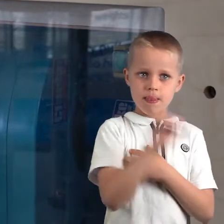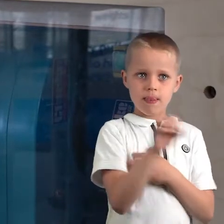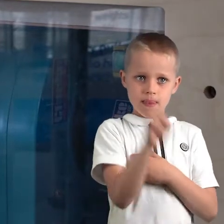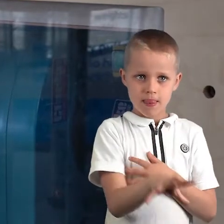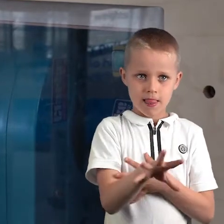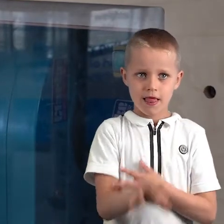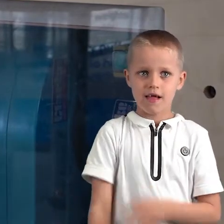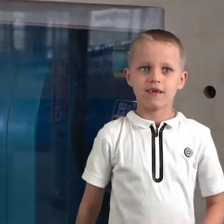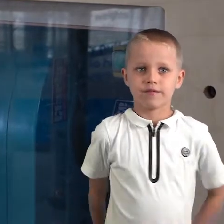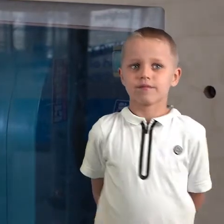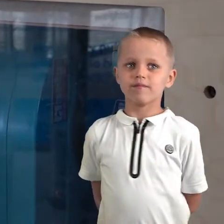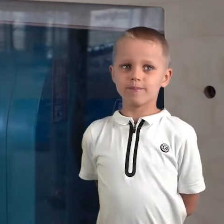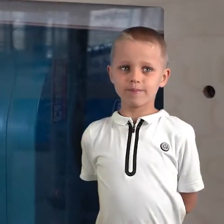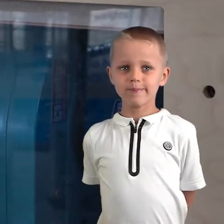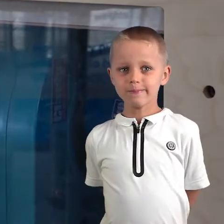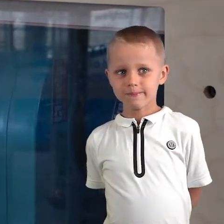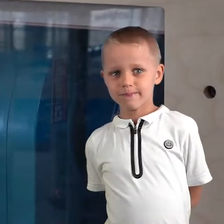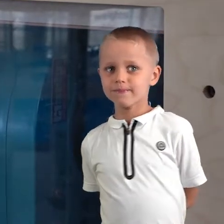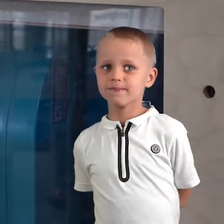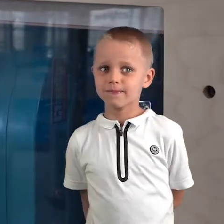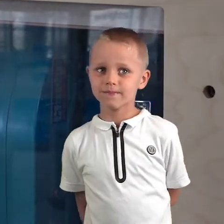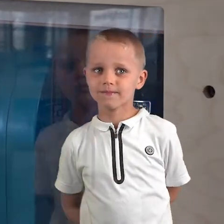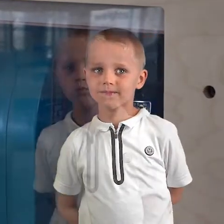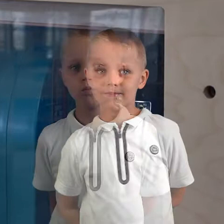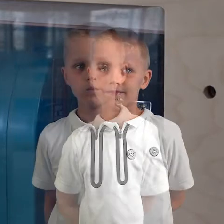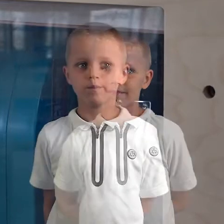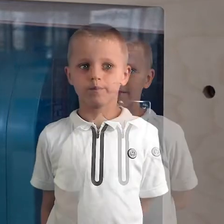I can make the ball come down slowly or quickly.